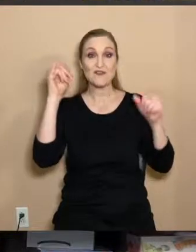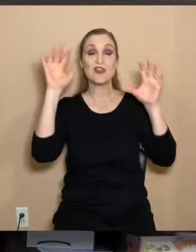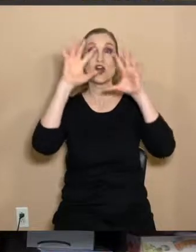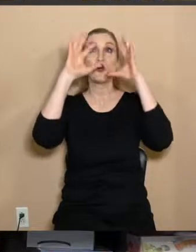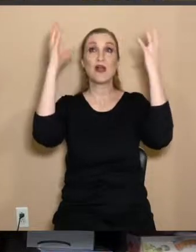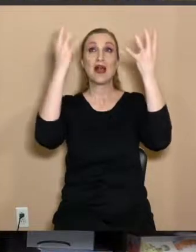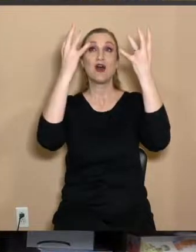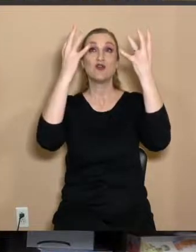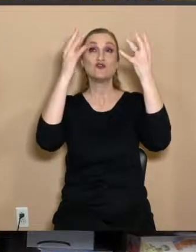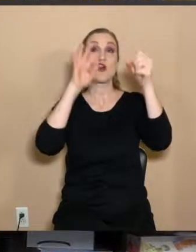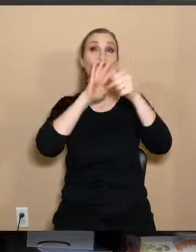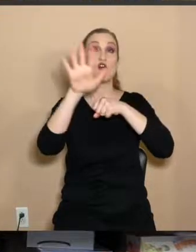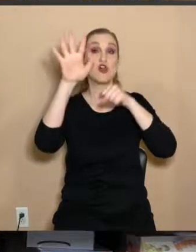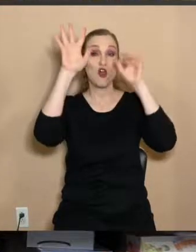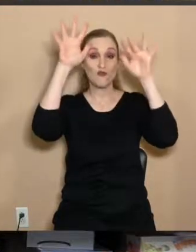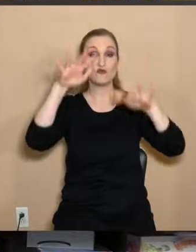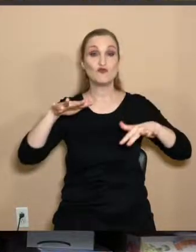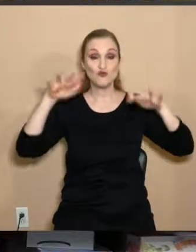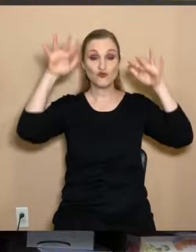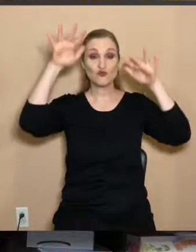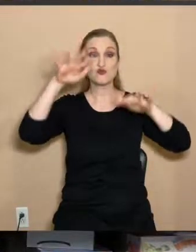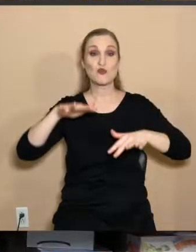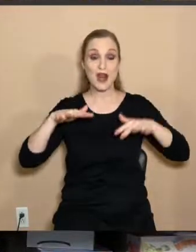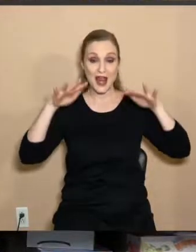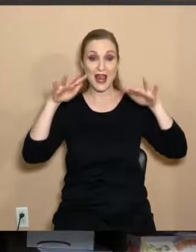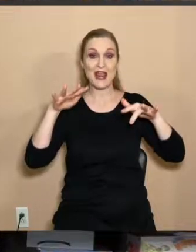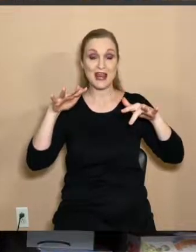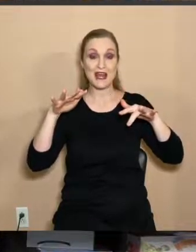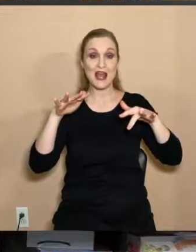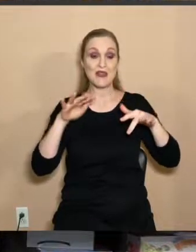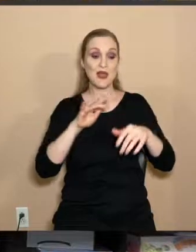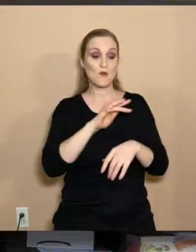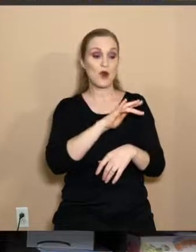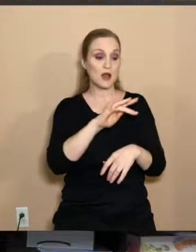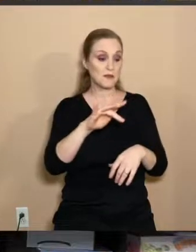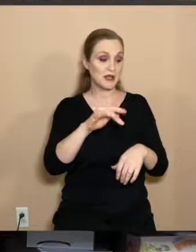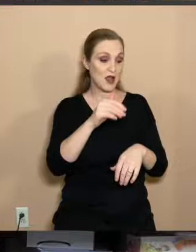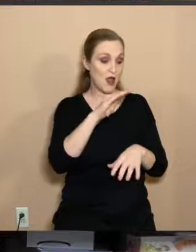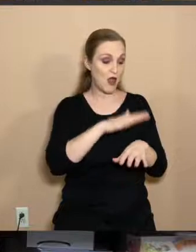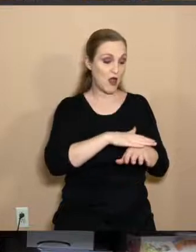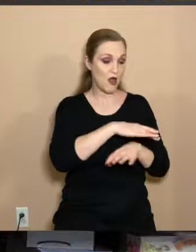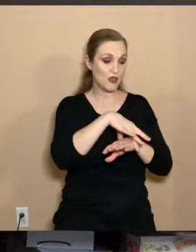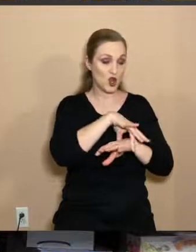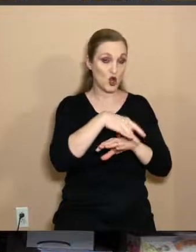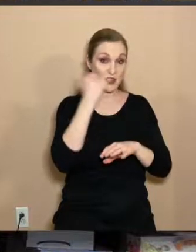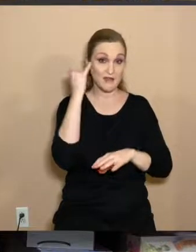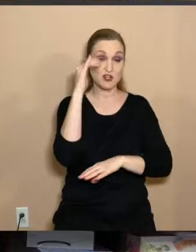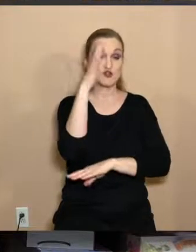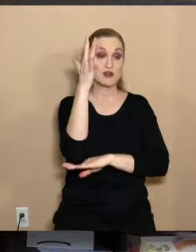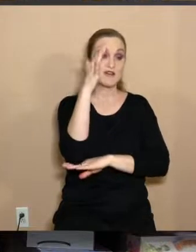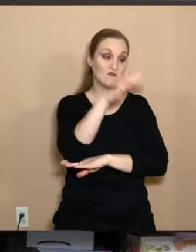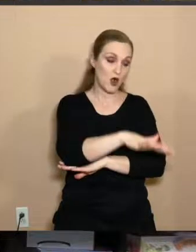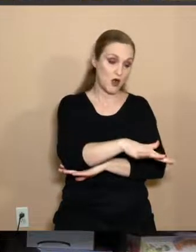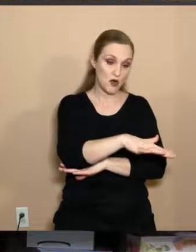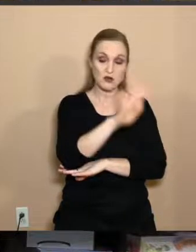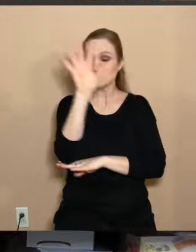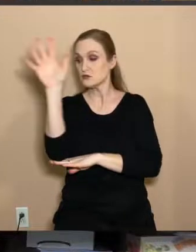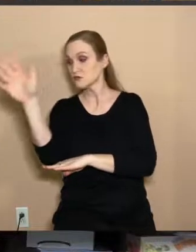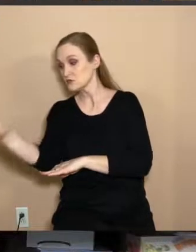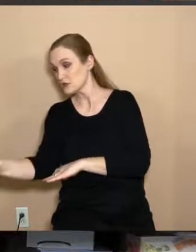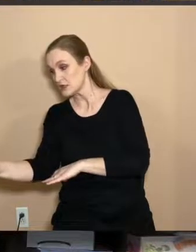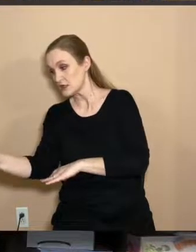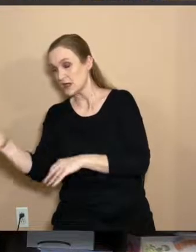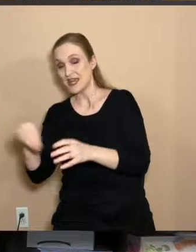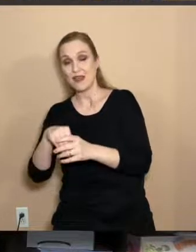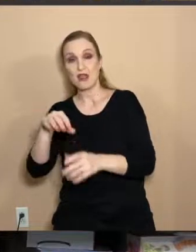are full of rain, they empty themselves on the earth. And if a tree falls to the south or to the north, in the place